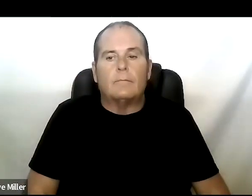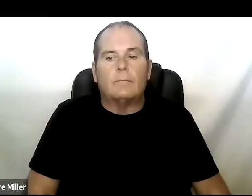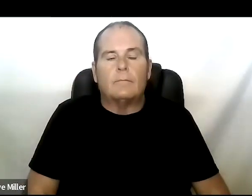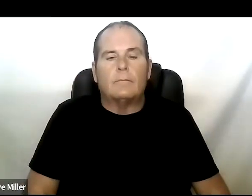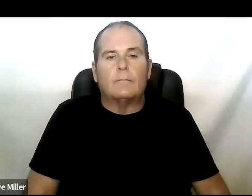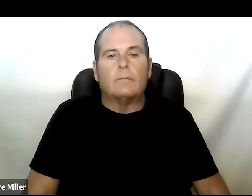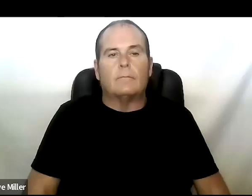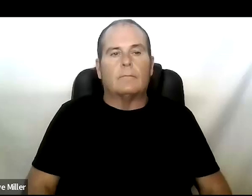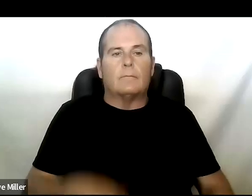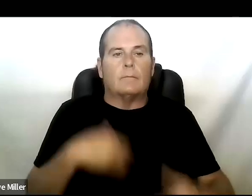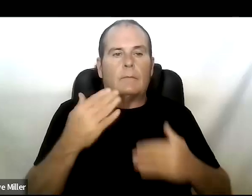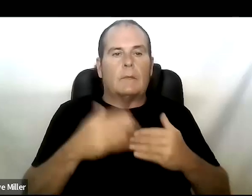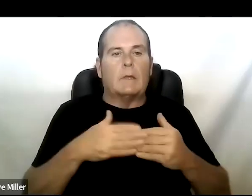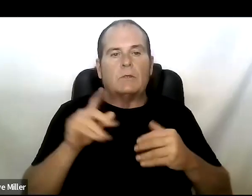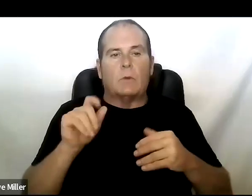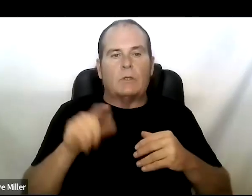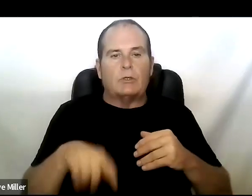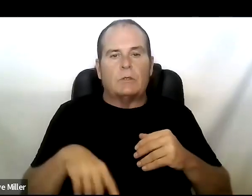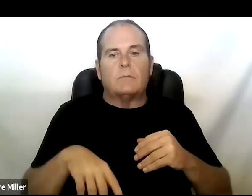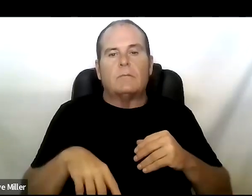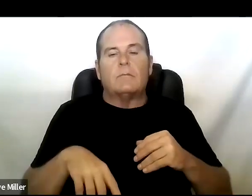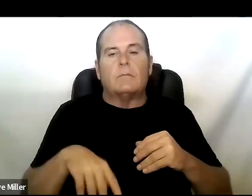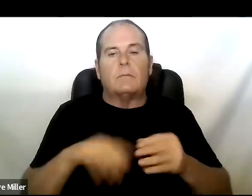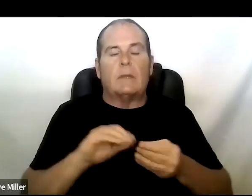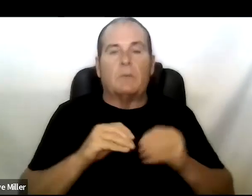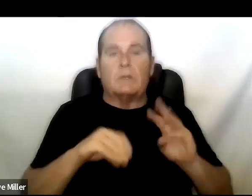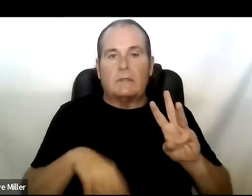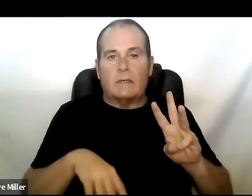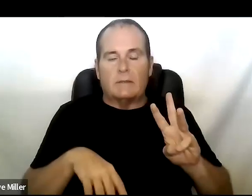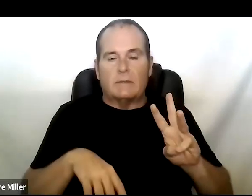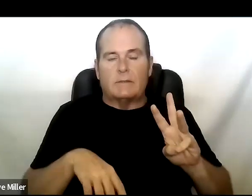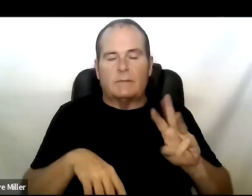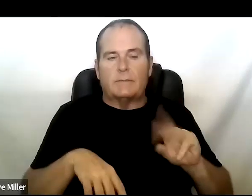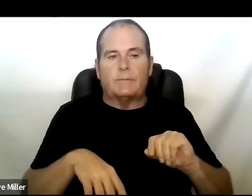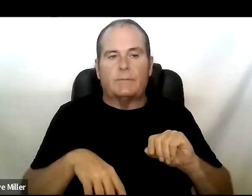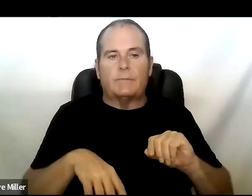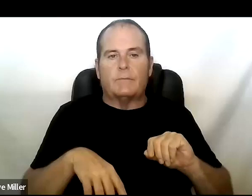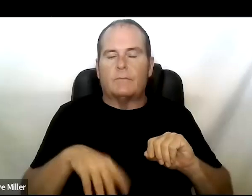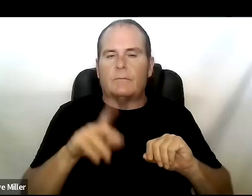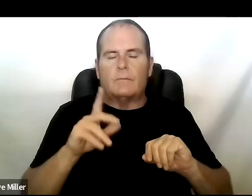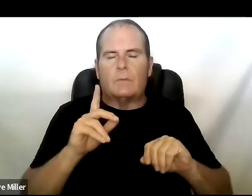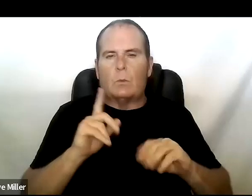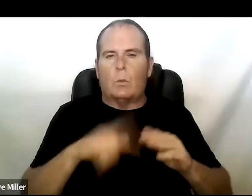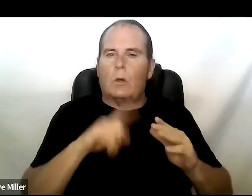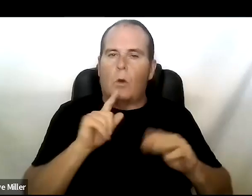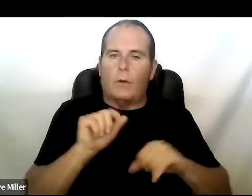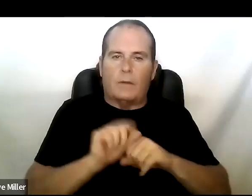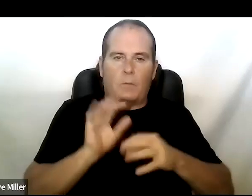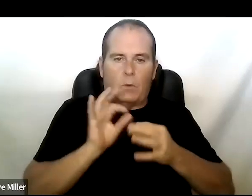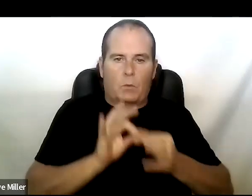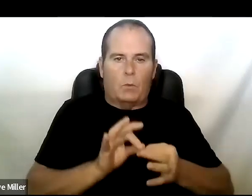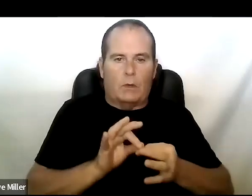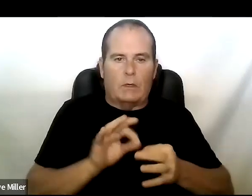Okay, we're gonna move on to the next question. Number 6. What are the employment-related needs